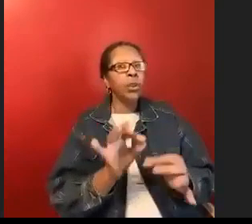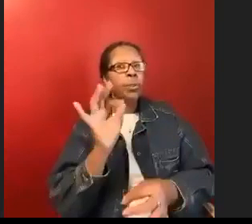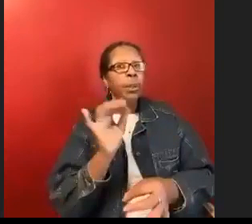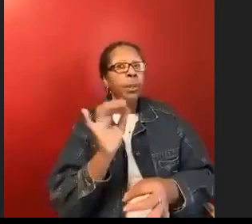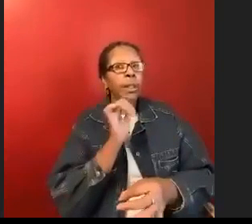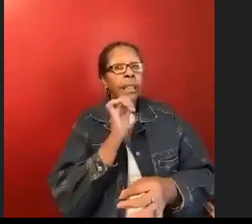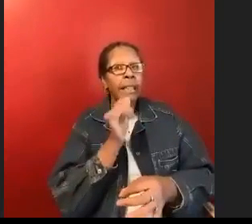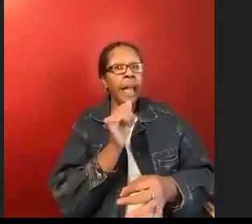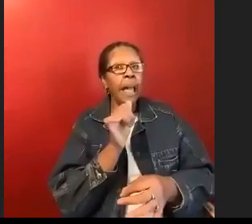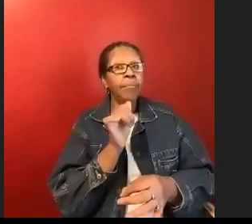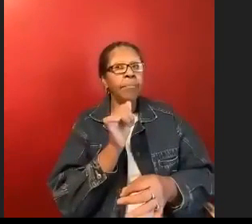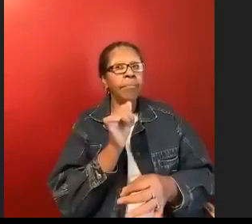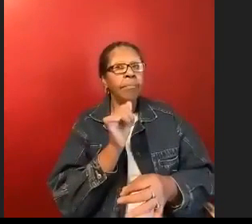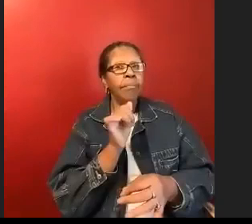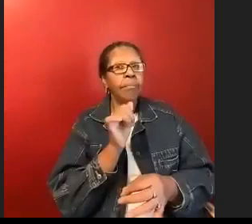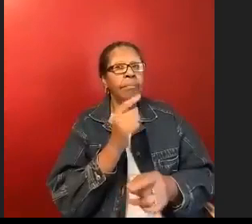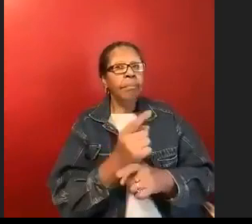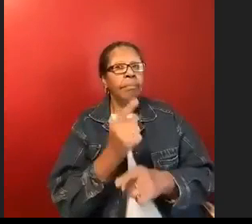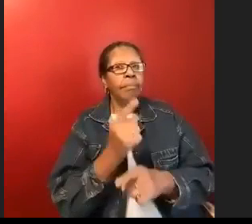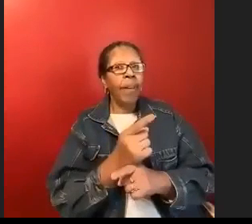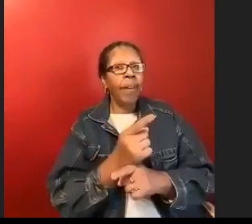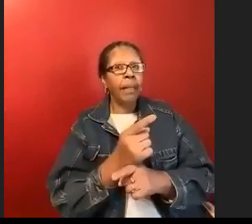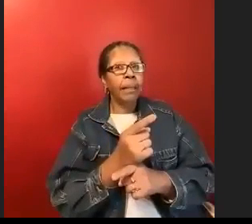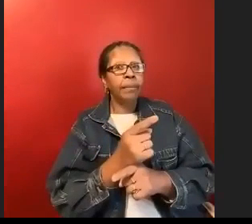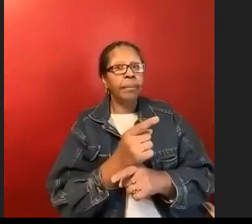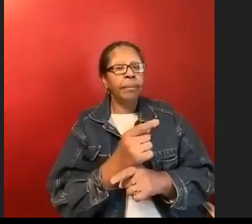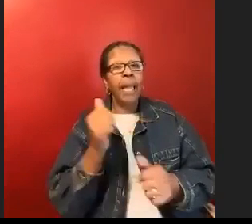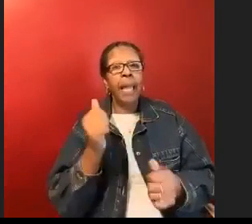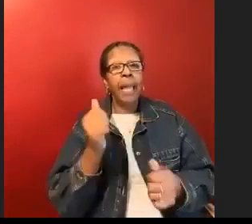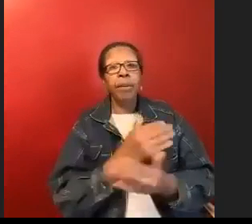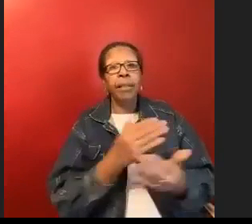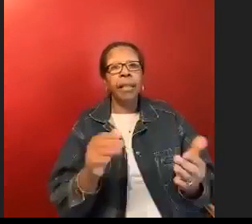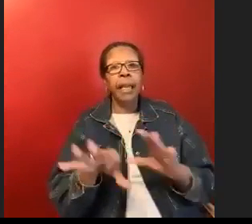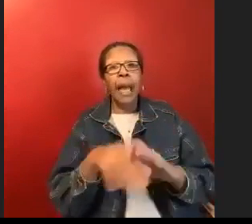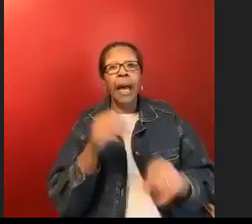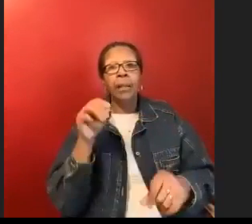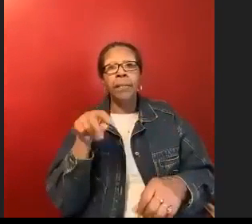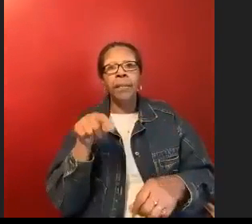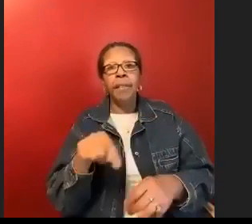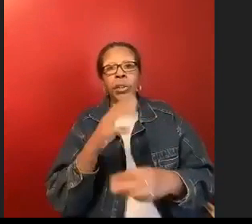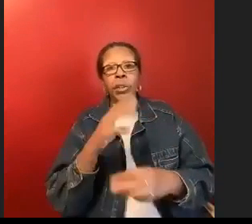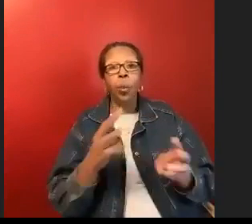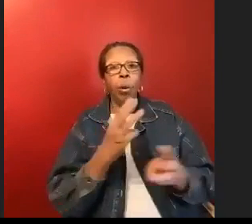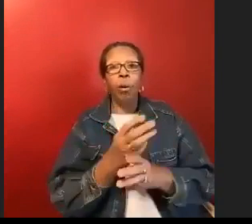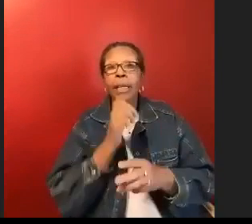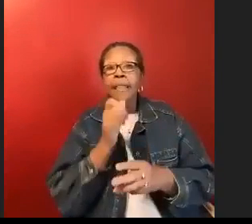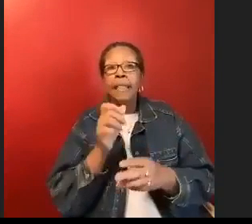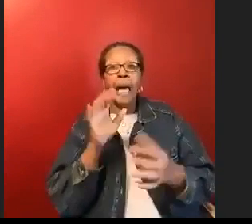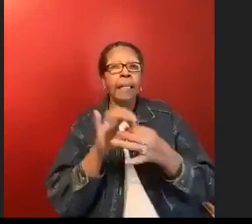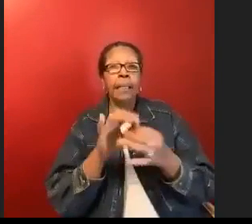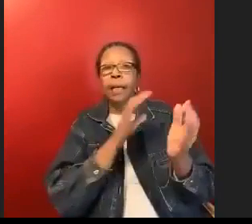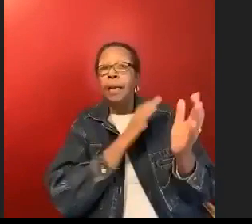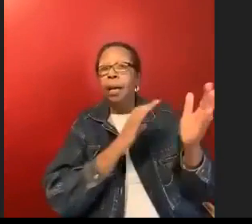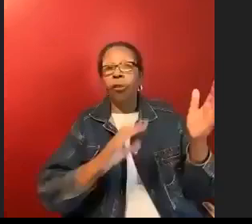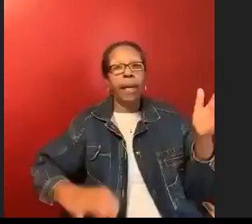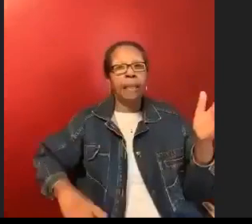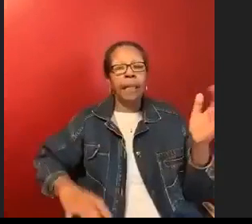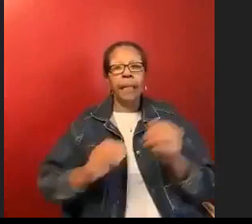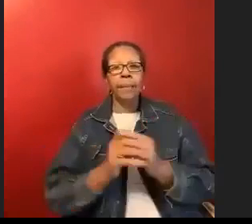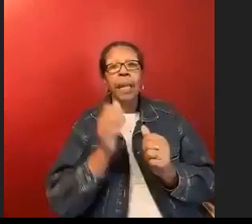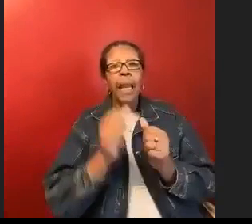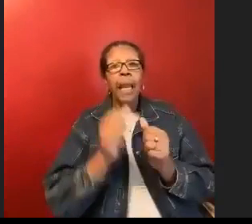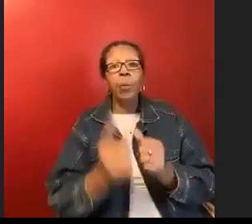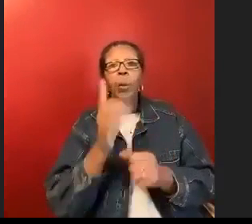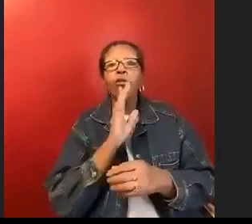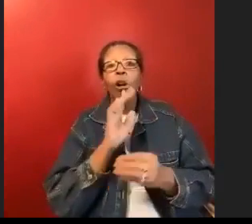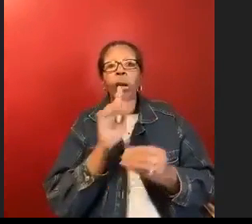Everything that is otherworldly is not Christ-like. Everybody who's talking about Jesus is